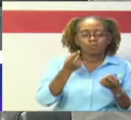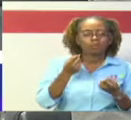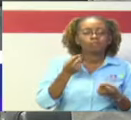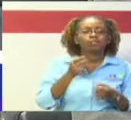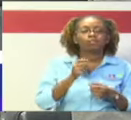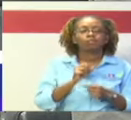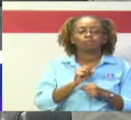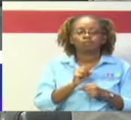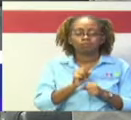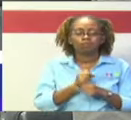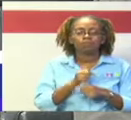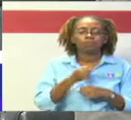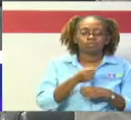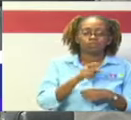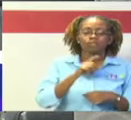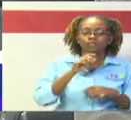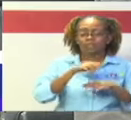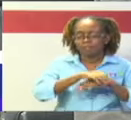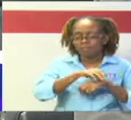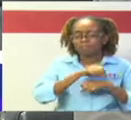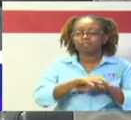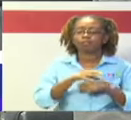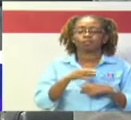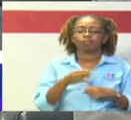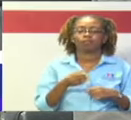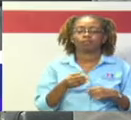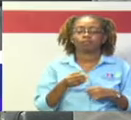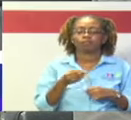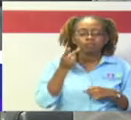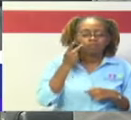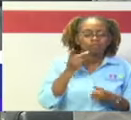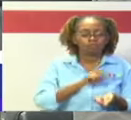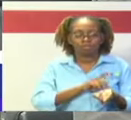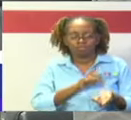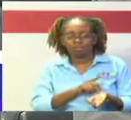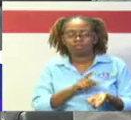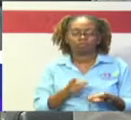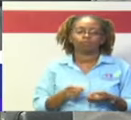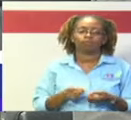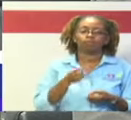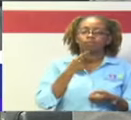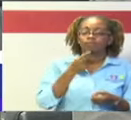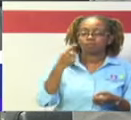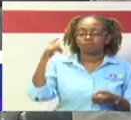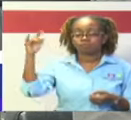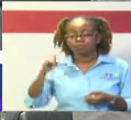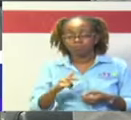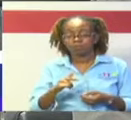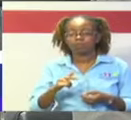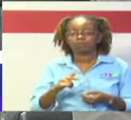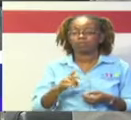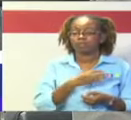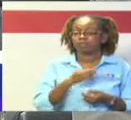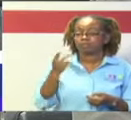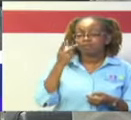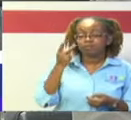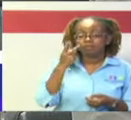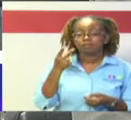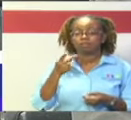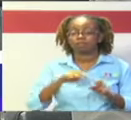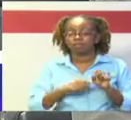or demonstrate a level of enhanced caution in their activities and a level of enhanced suspicion in any kind